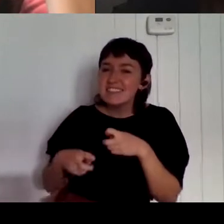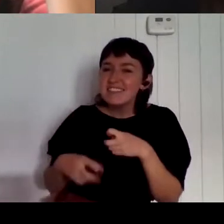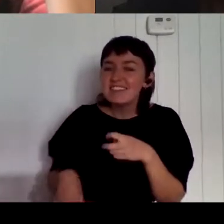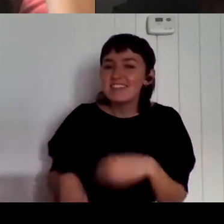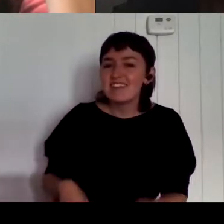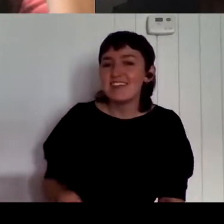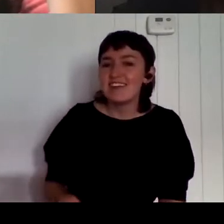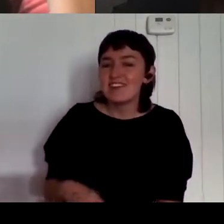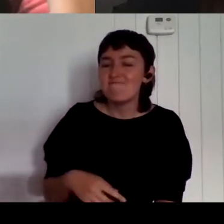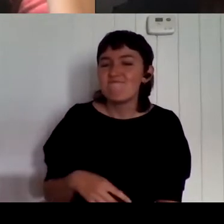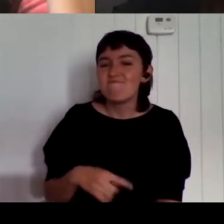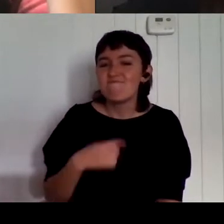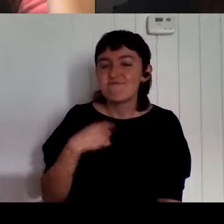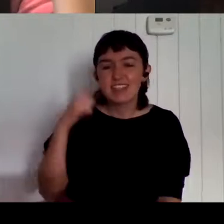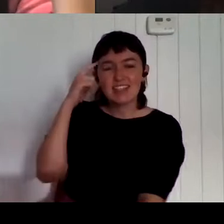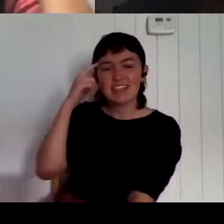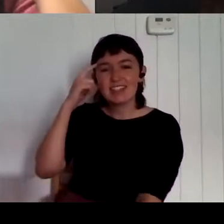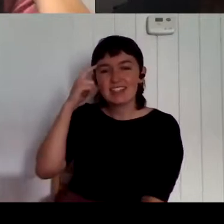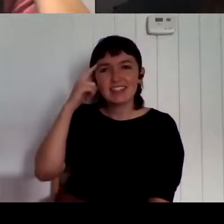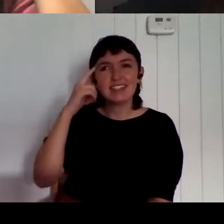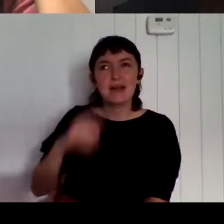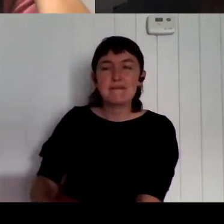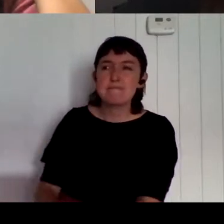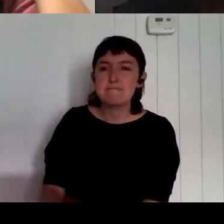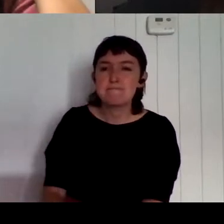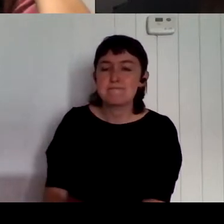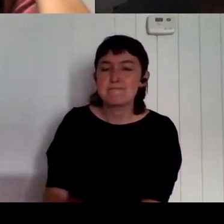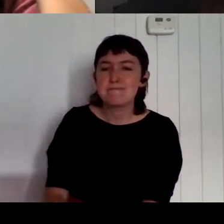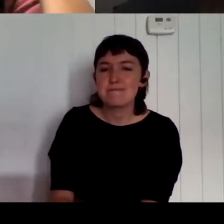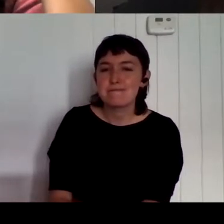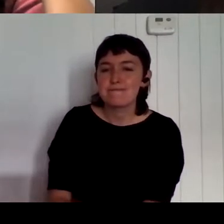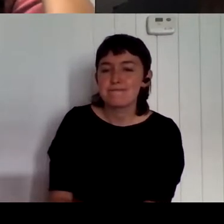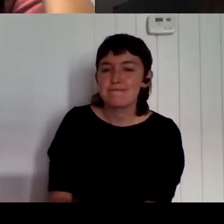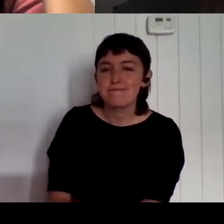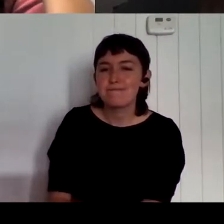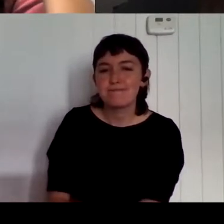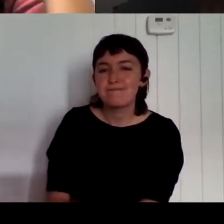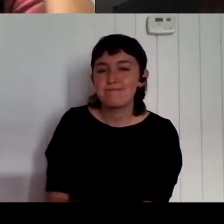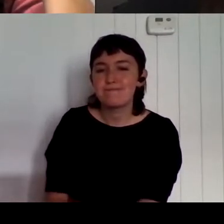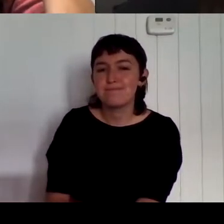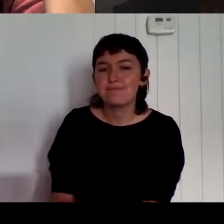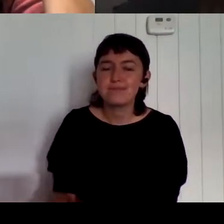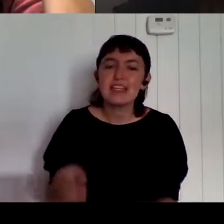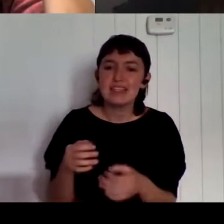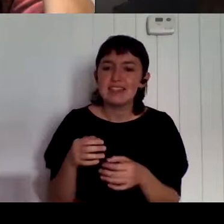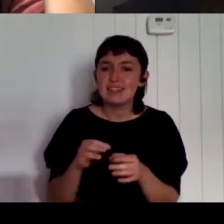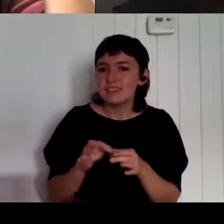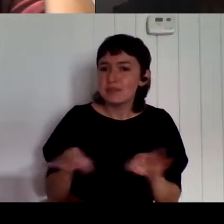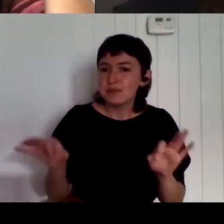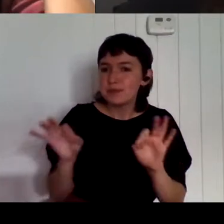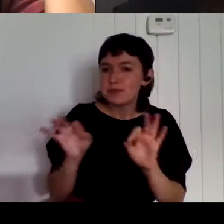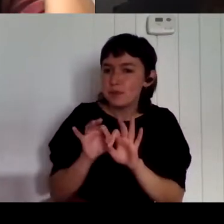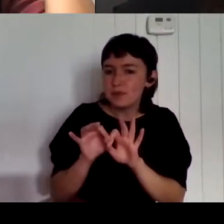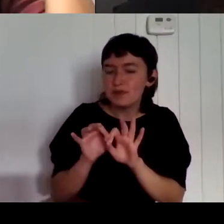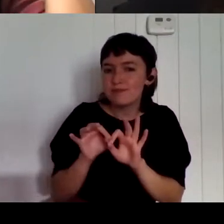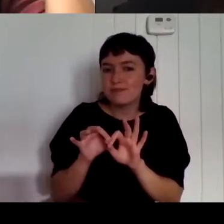I think it's the importance of having